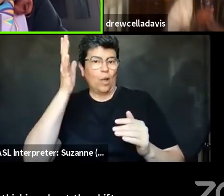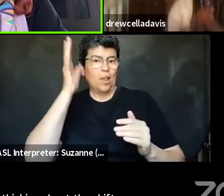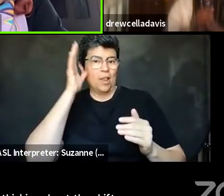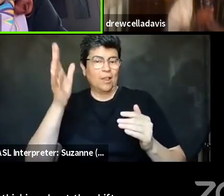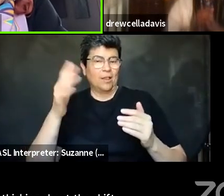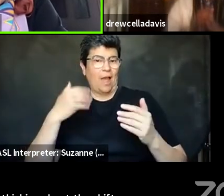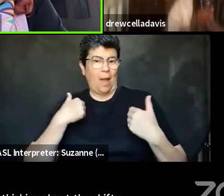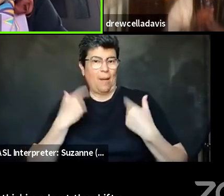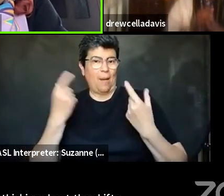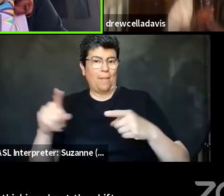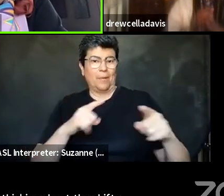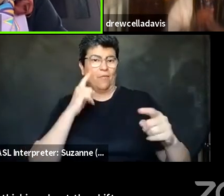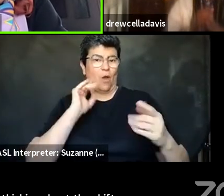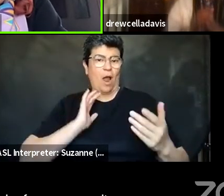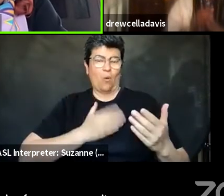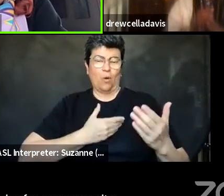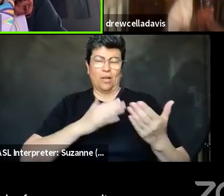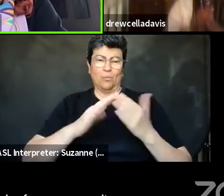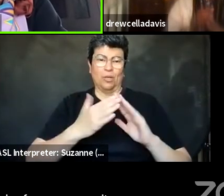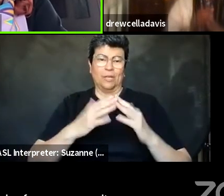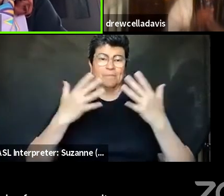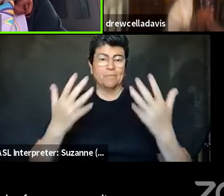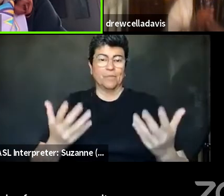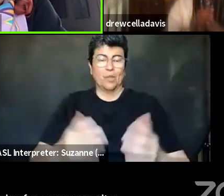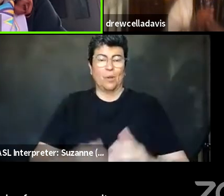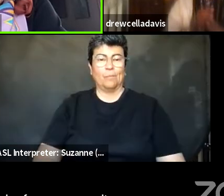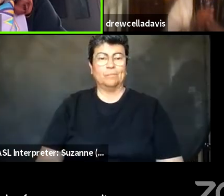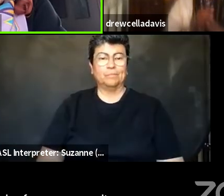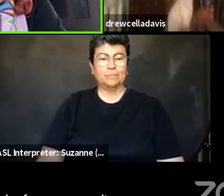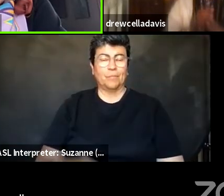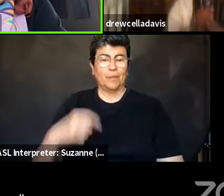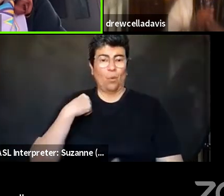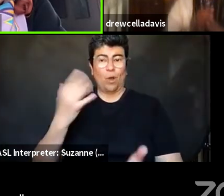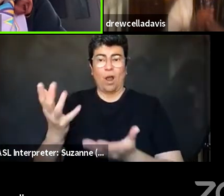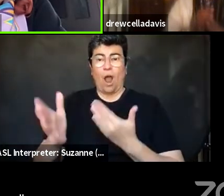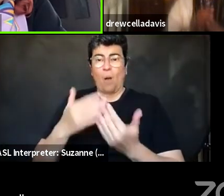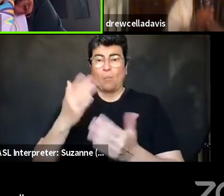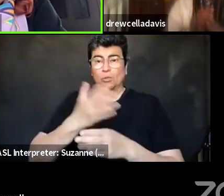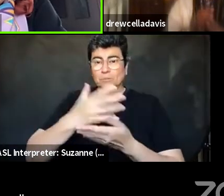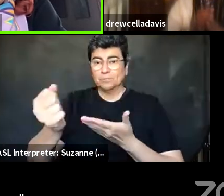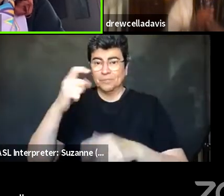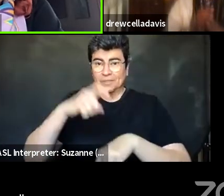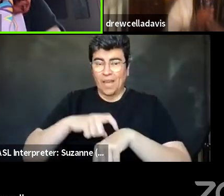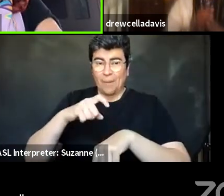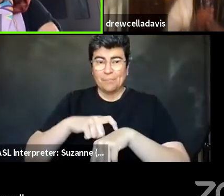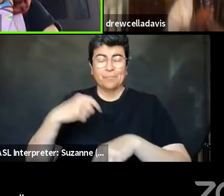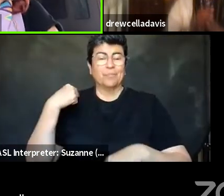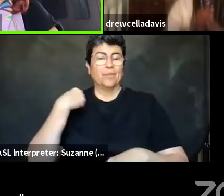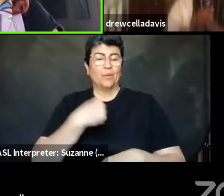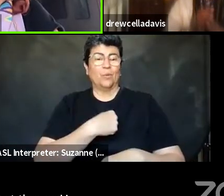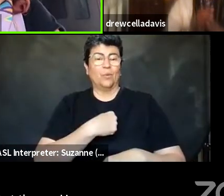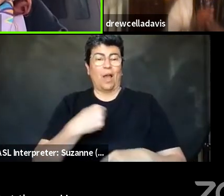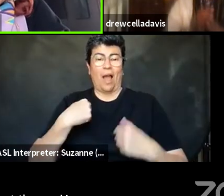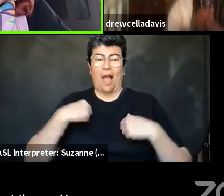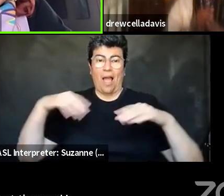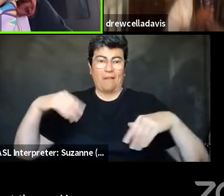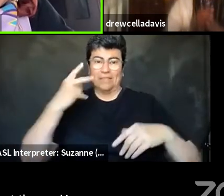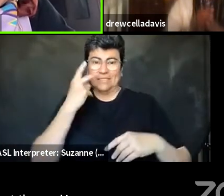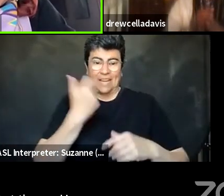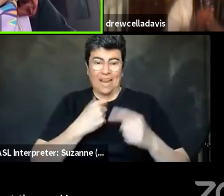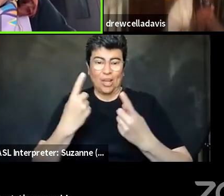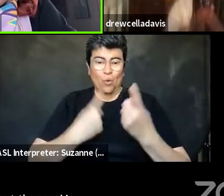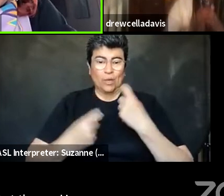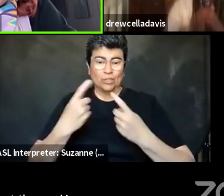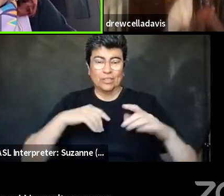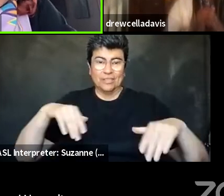our community. So we are almost at time, and I haven't seen any questions